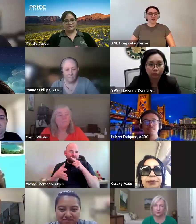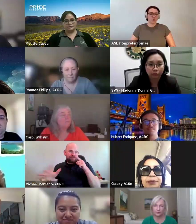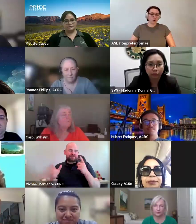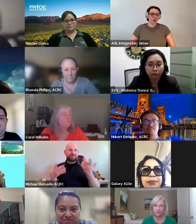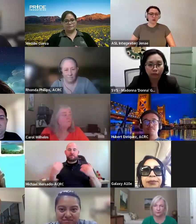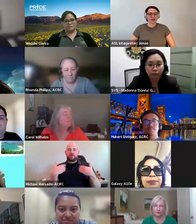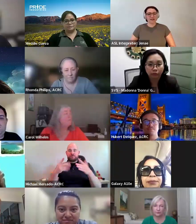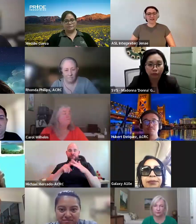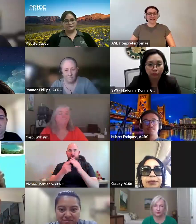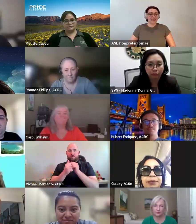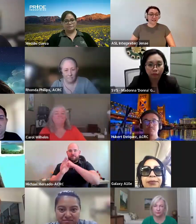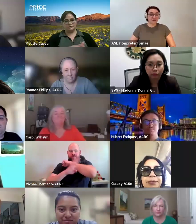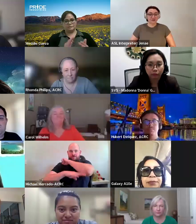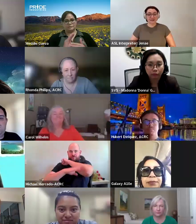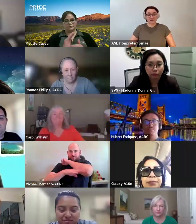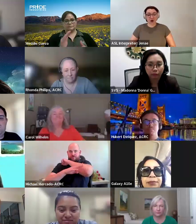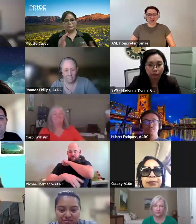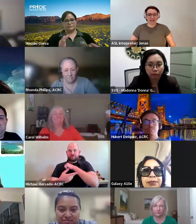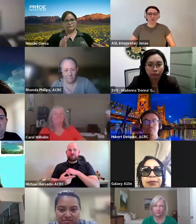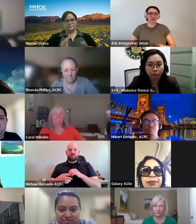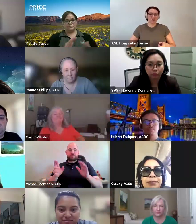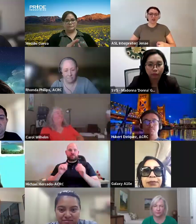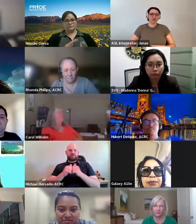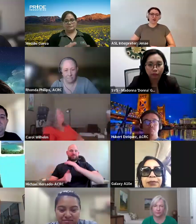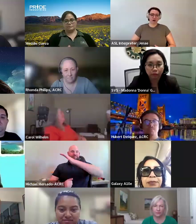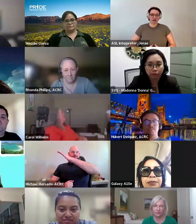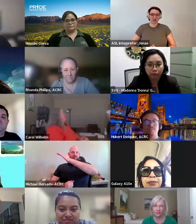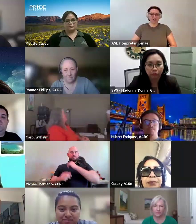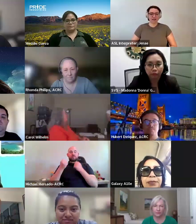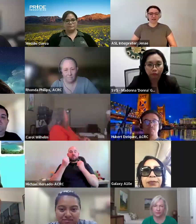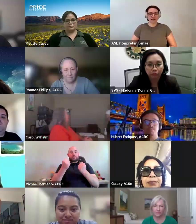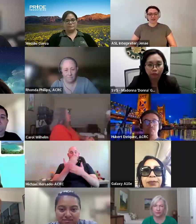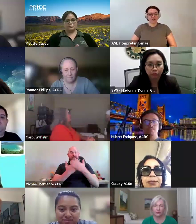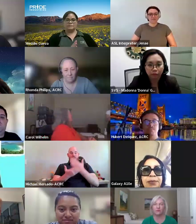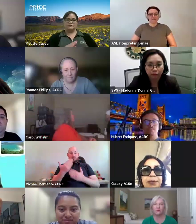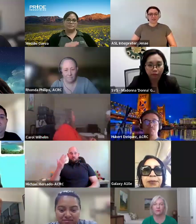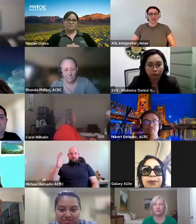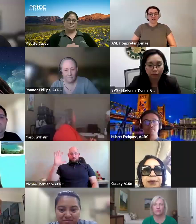be cool, leaves or leaves falling. So we'll start with fall.